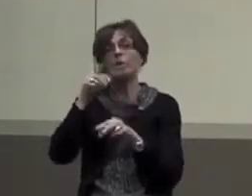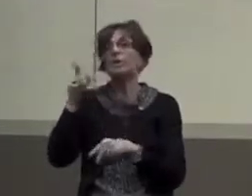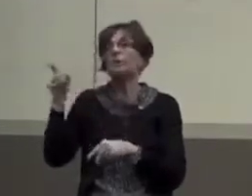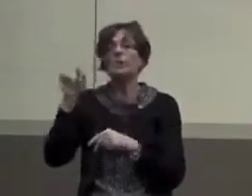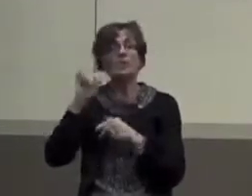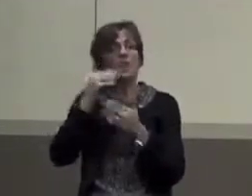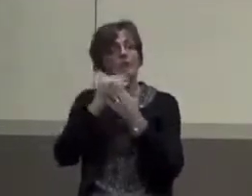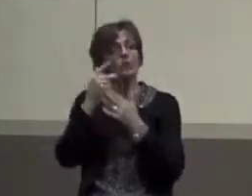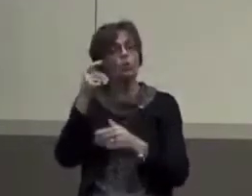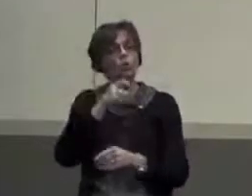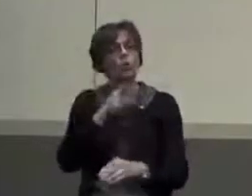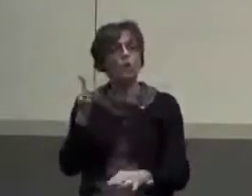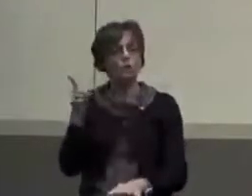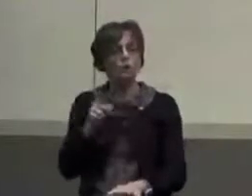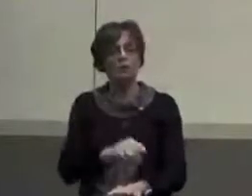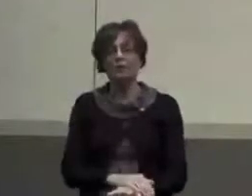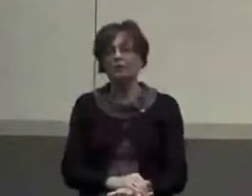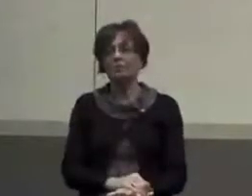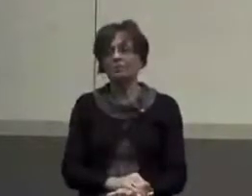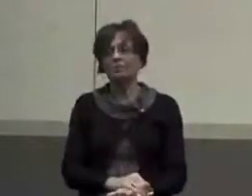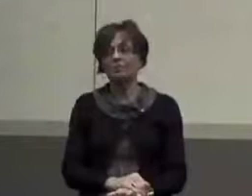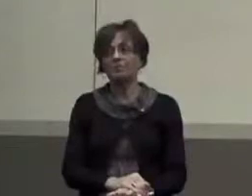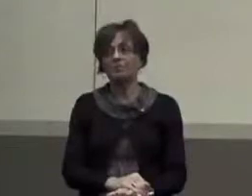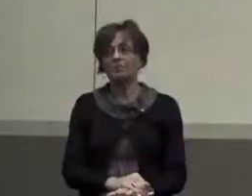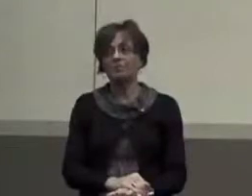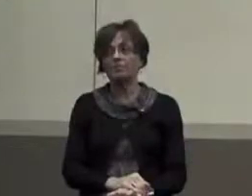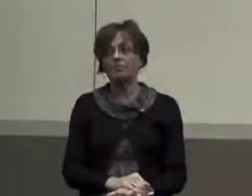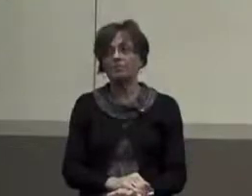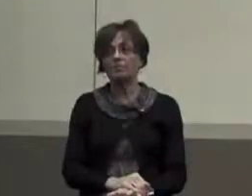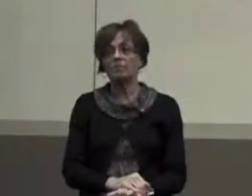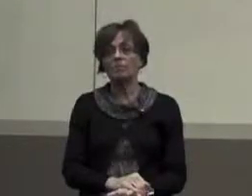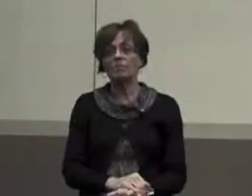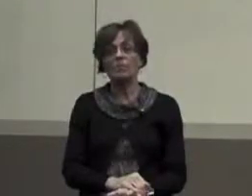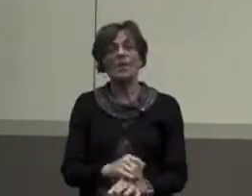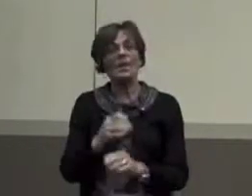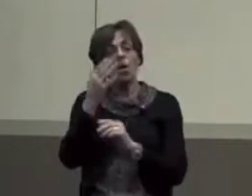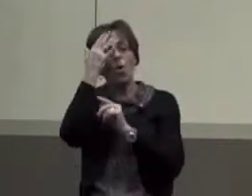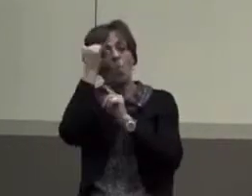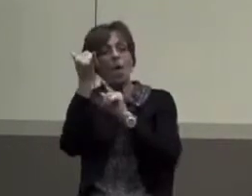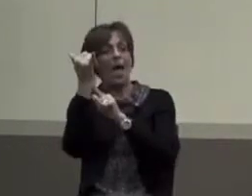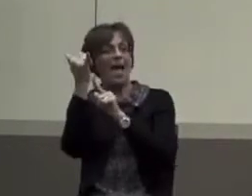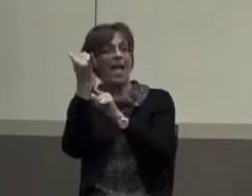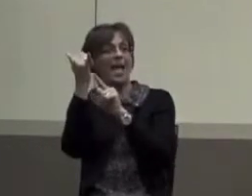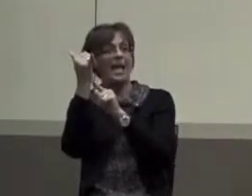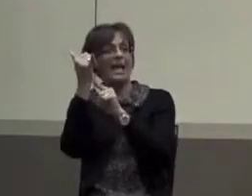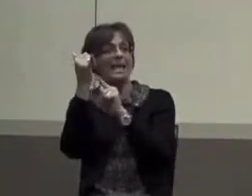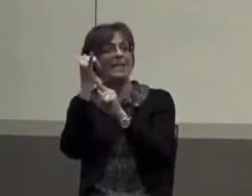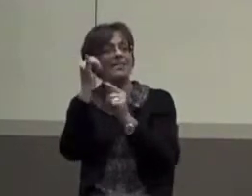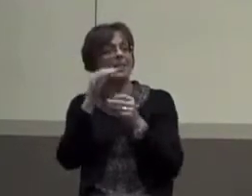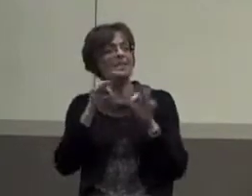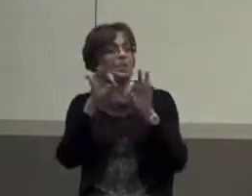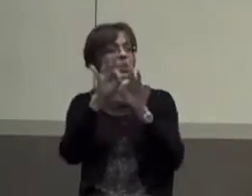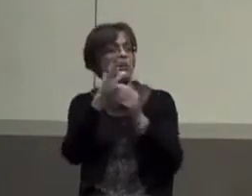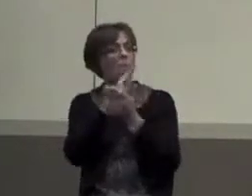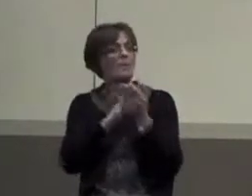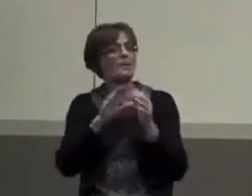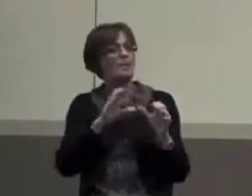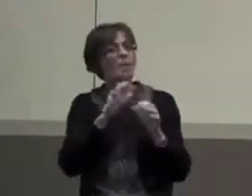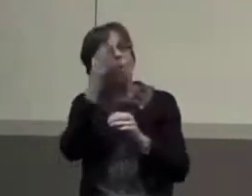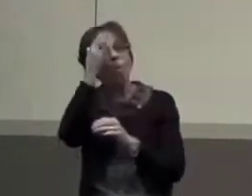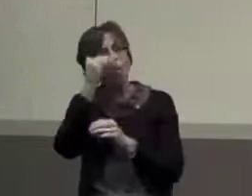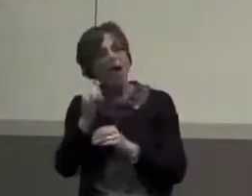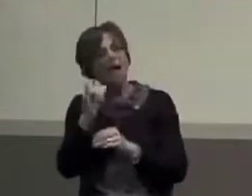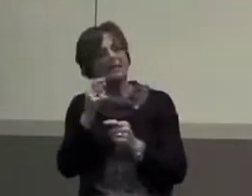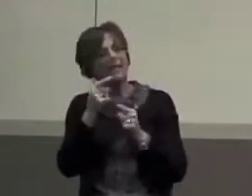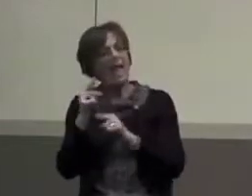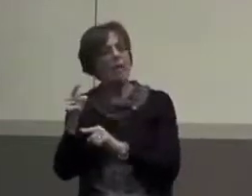question. Because that why is the critical piece of the behavior. Why is it happening? What's the student getting out of it?